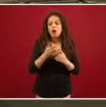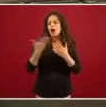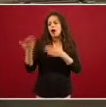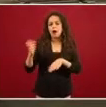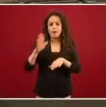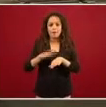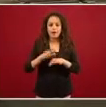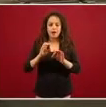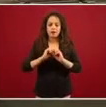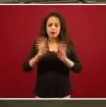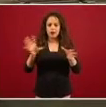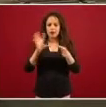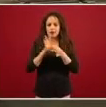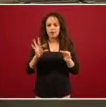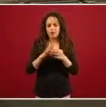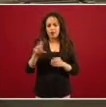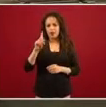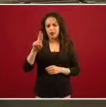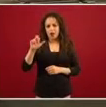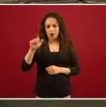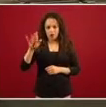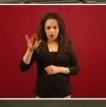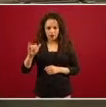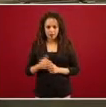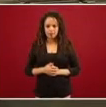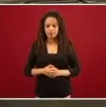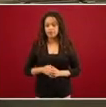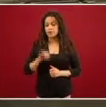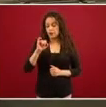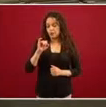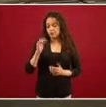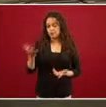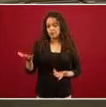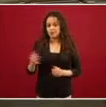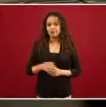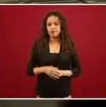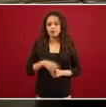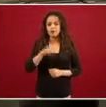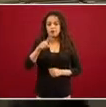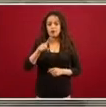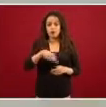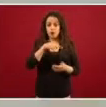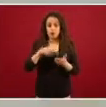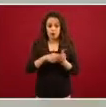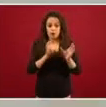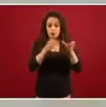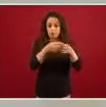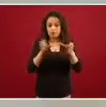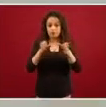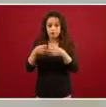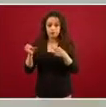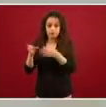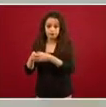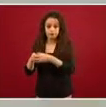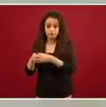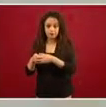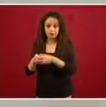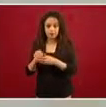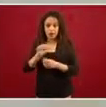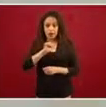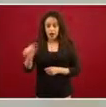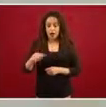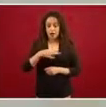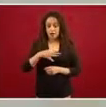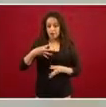be. Thank you, Deputy Secretary. I just want to emphasize that the SINAE community,